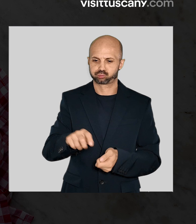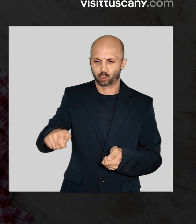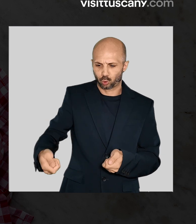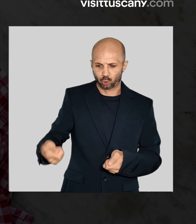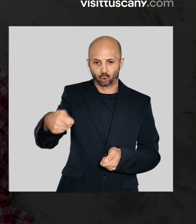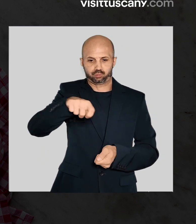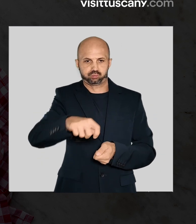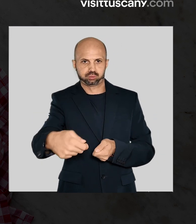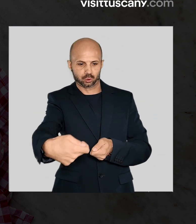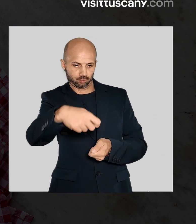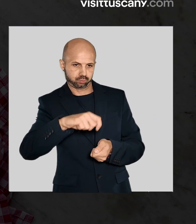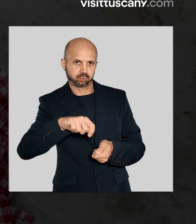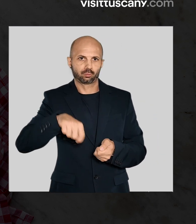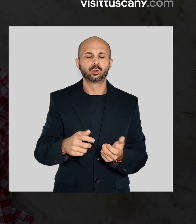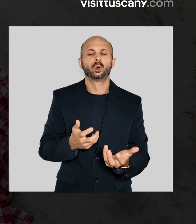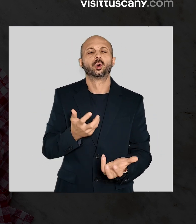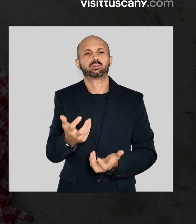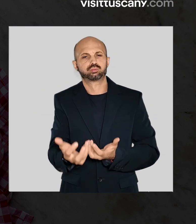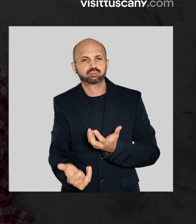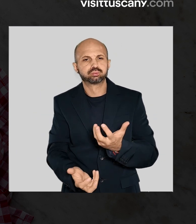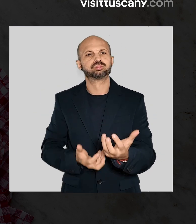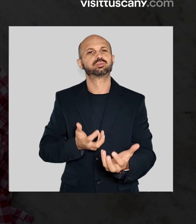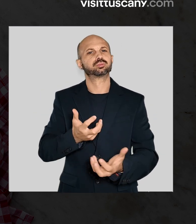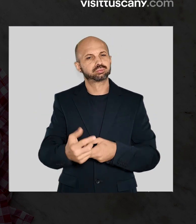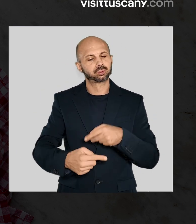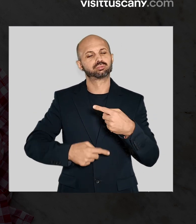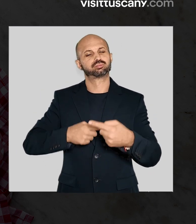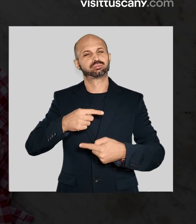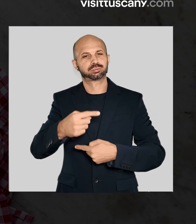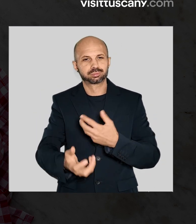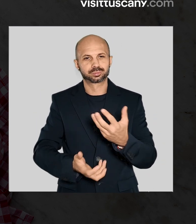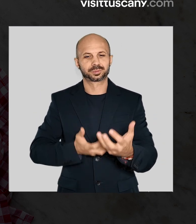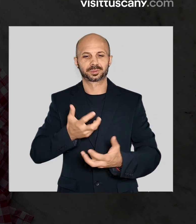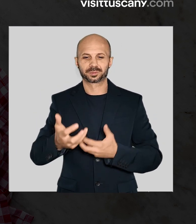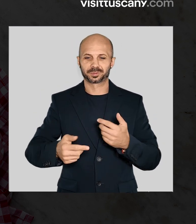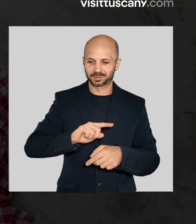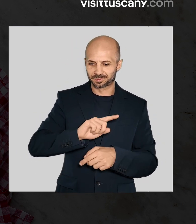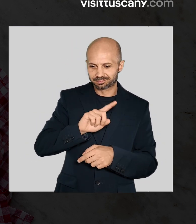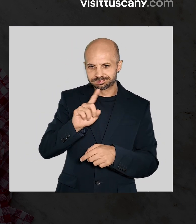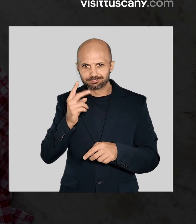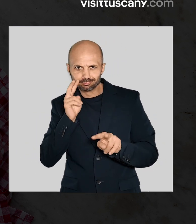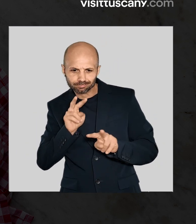Add the sausages without the case and cook until done.